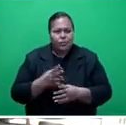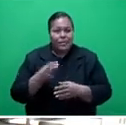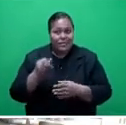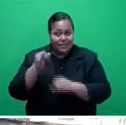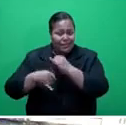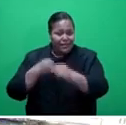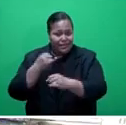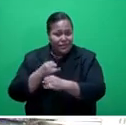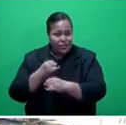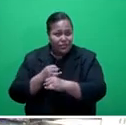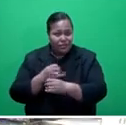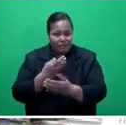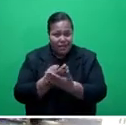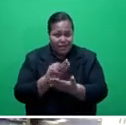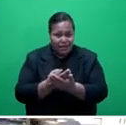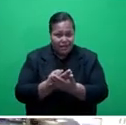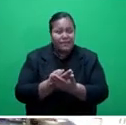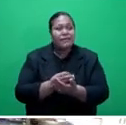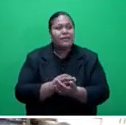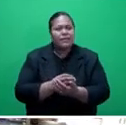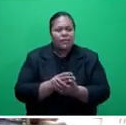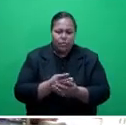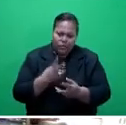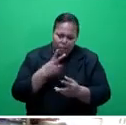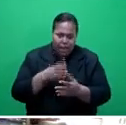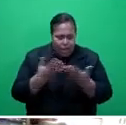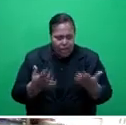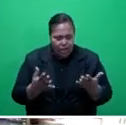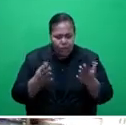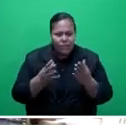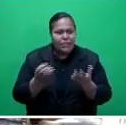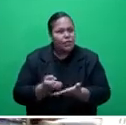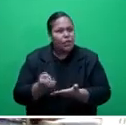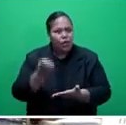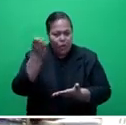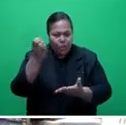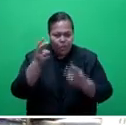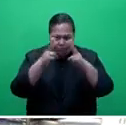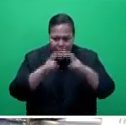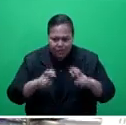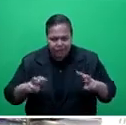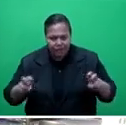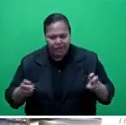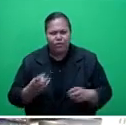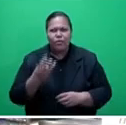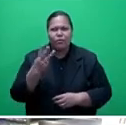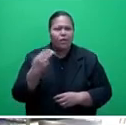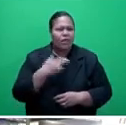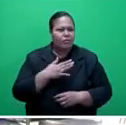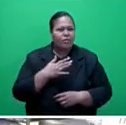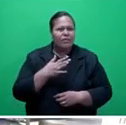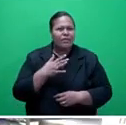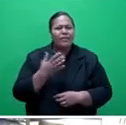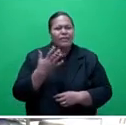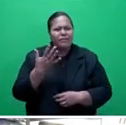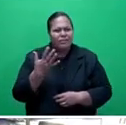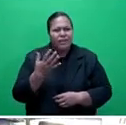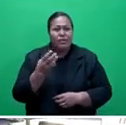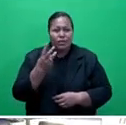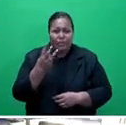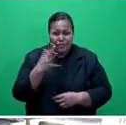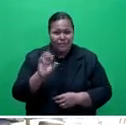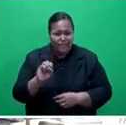survey across the nation of about 3,500 odd businesses, including micro, small and